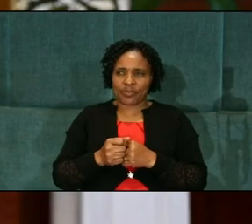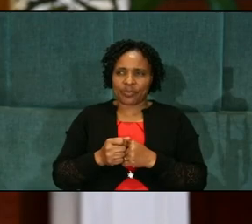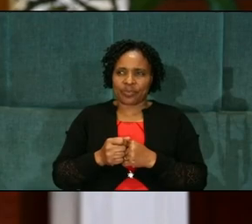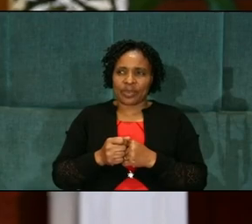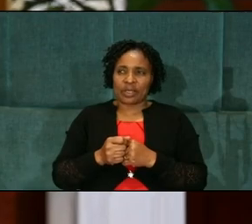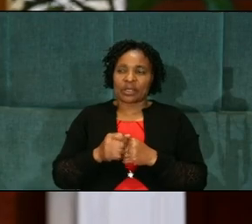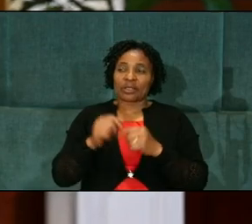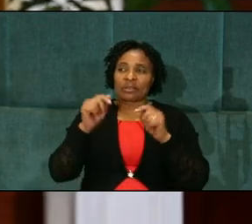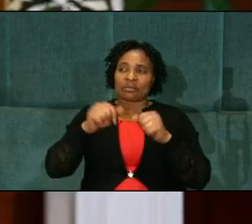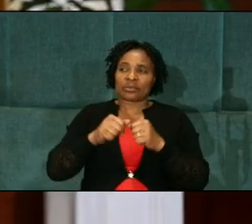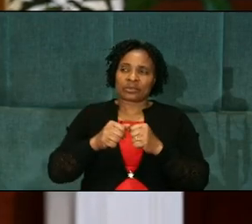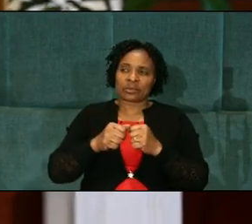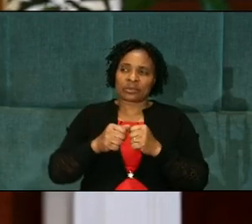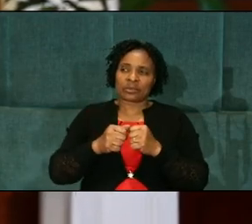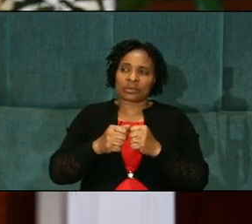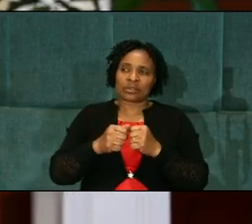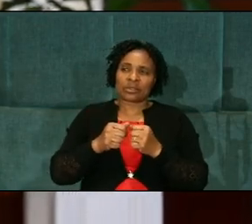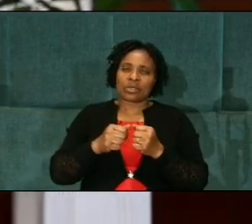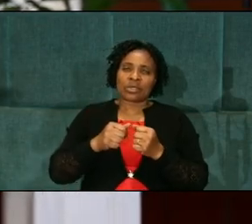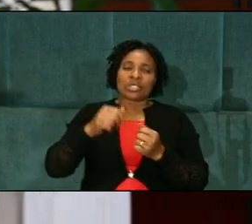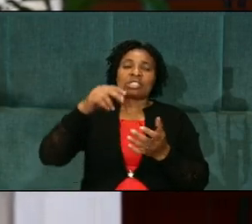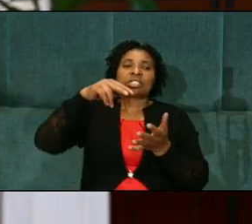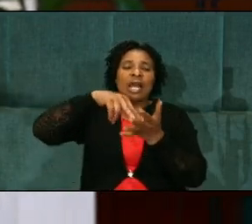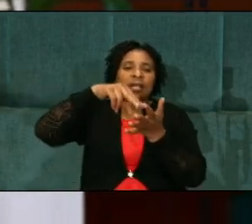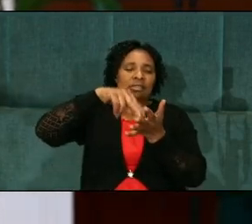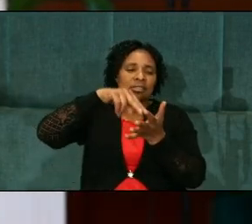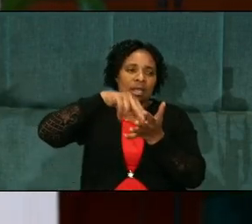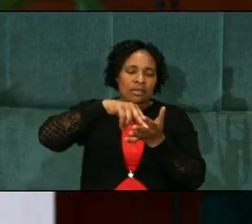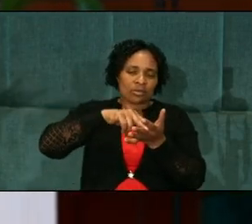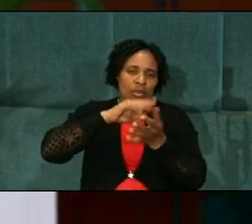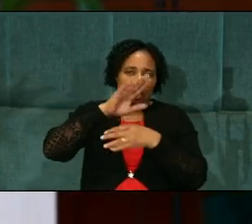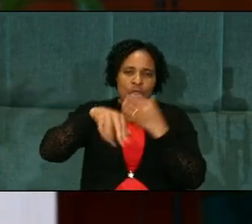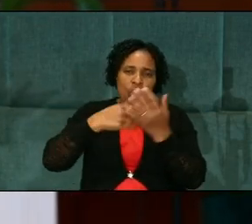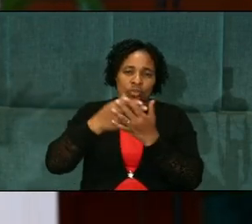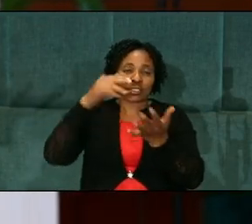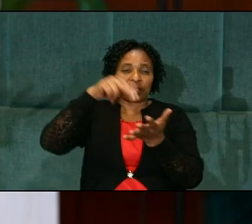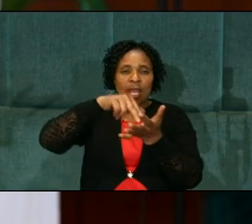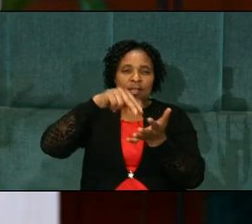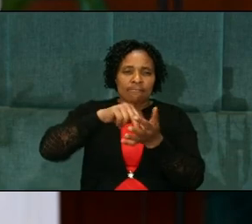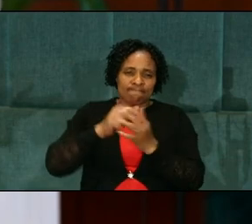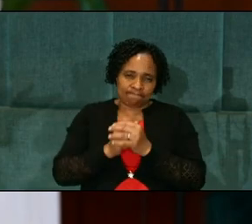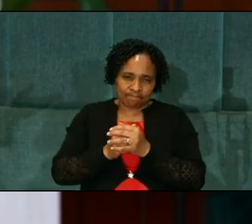stand. Rise with me. Can you rise with me? Can you rise with me?